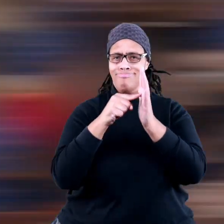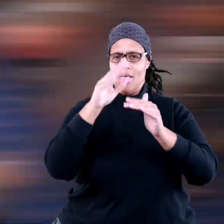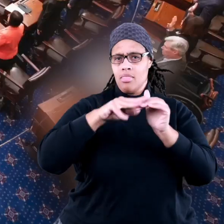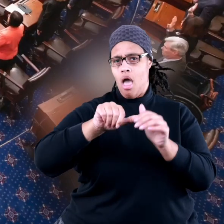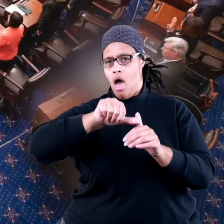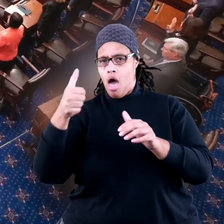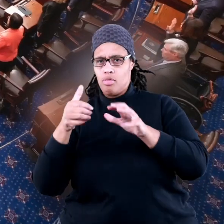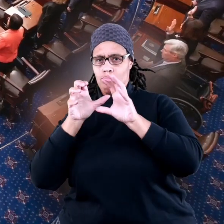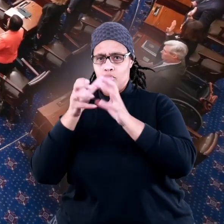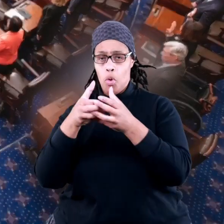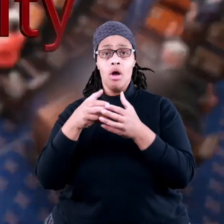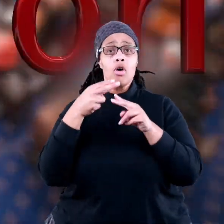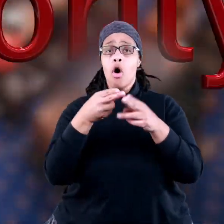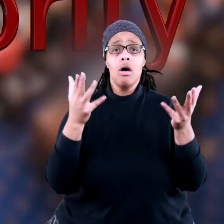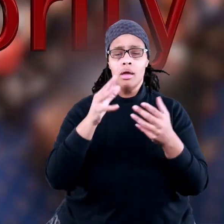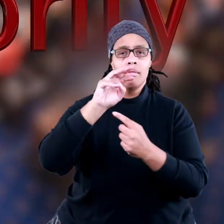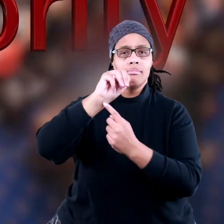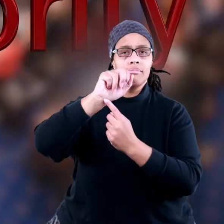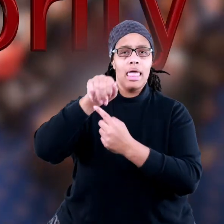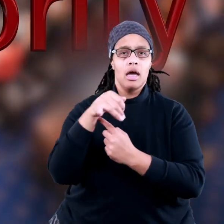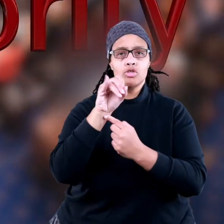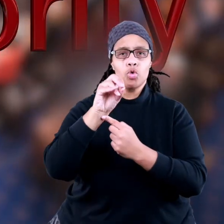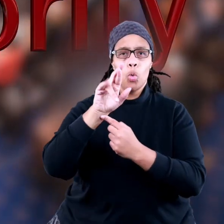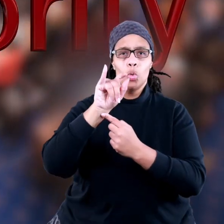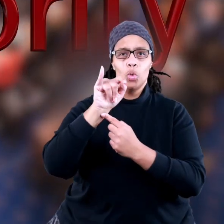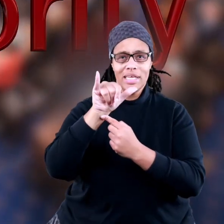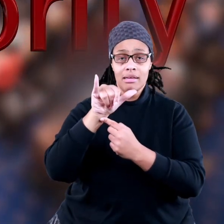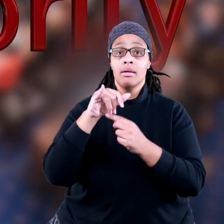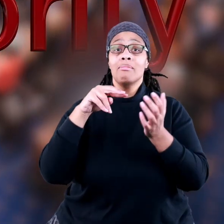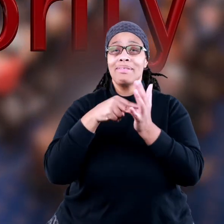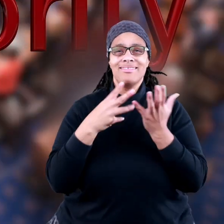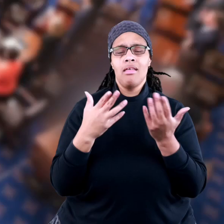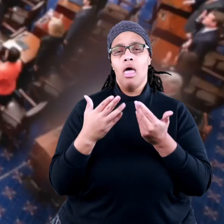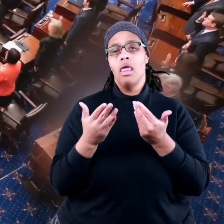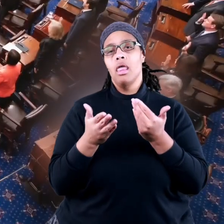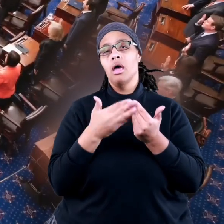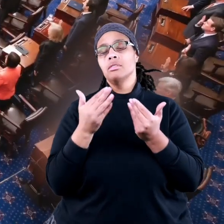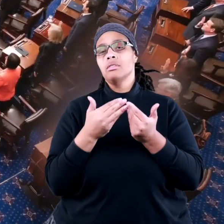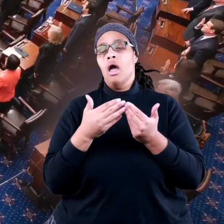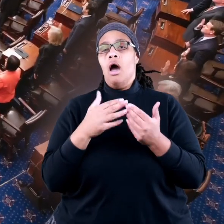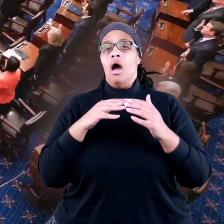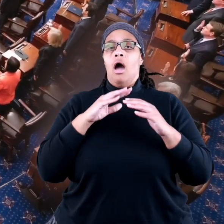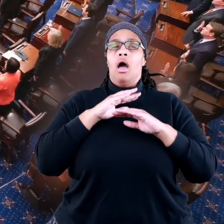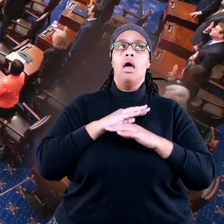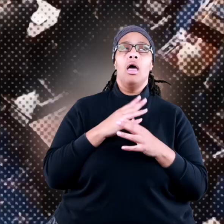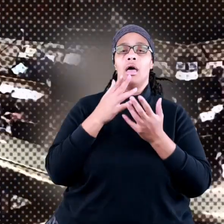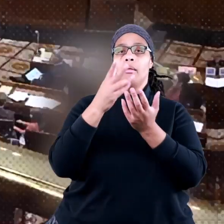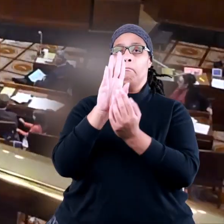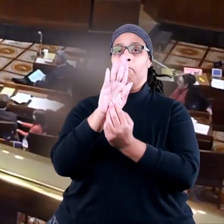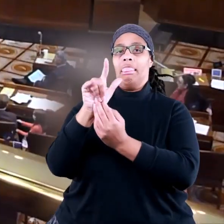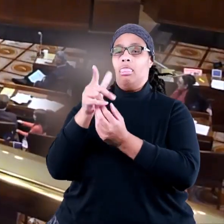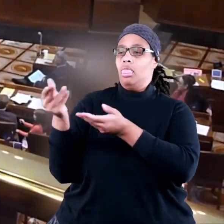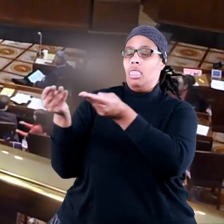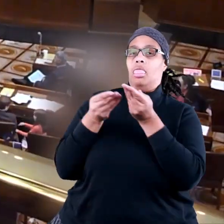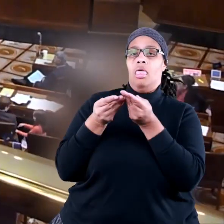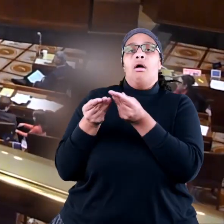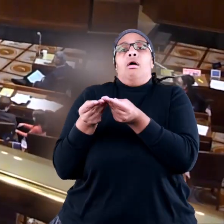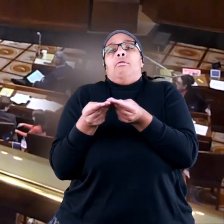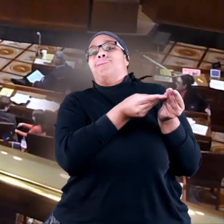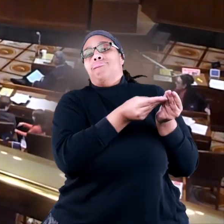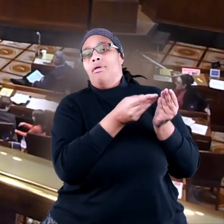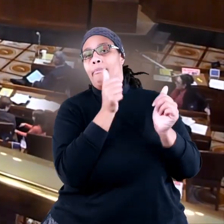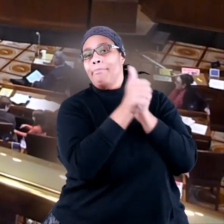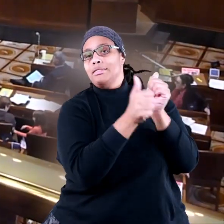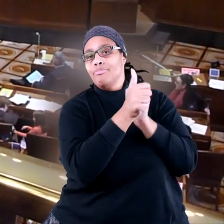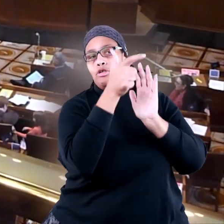representation than the other party, which is called a majority. This means that they'll have an easier time passing bills and getting new